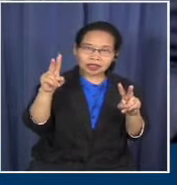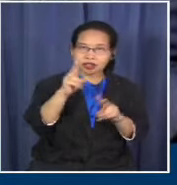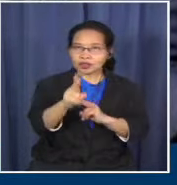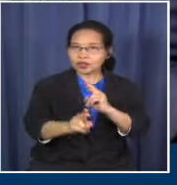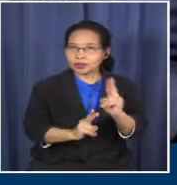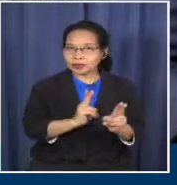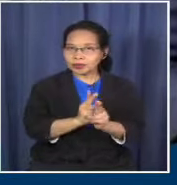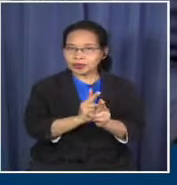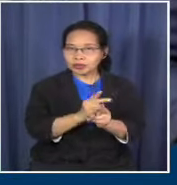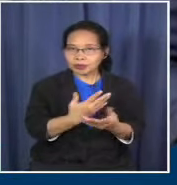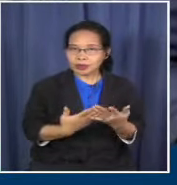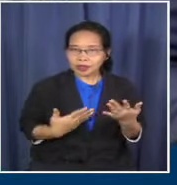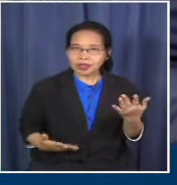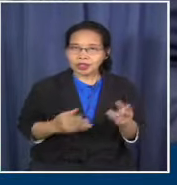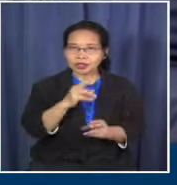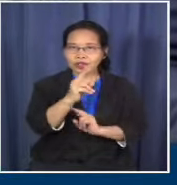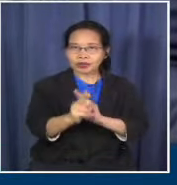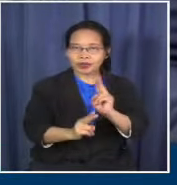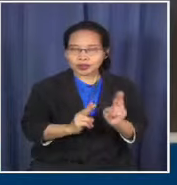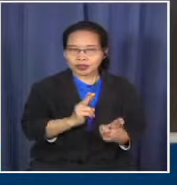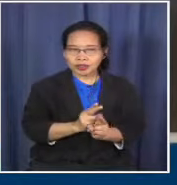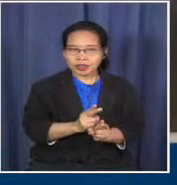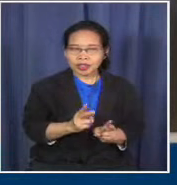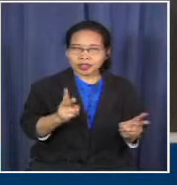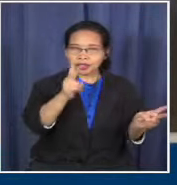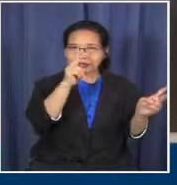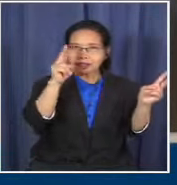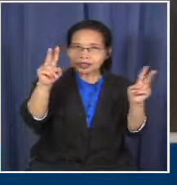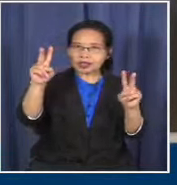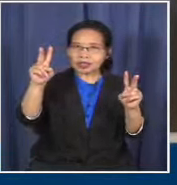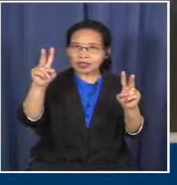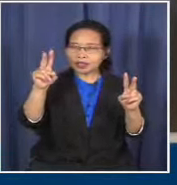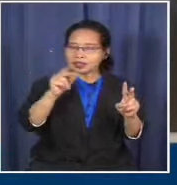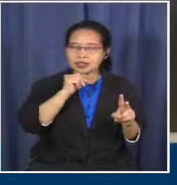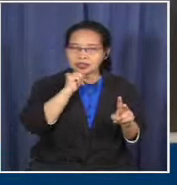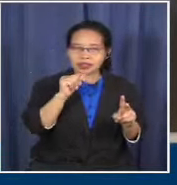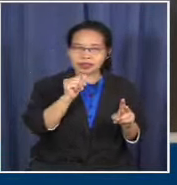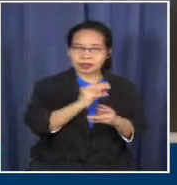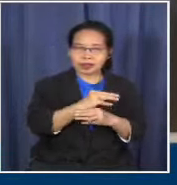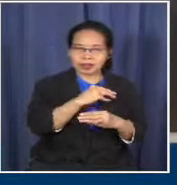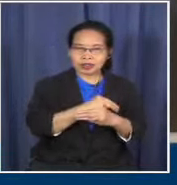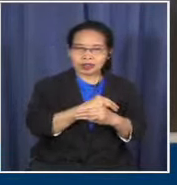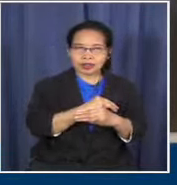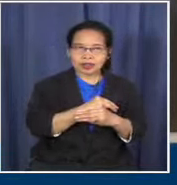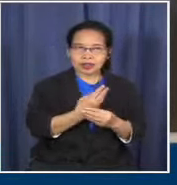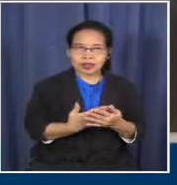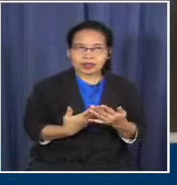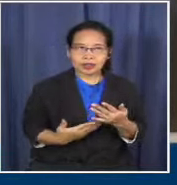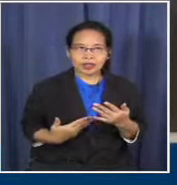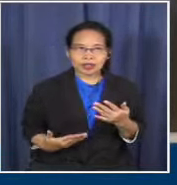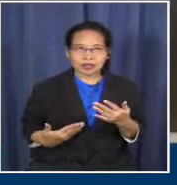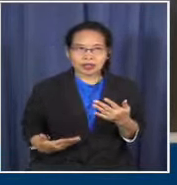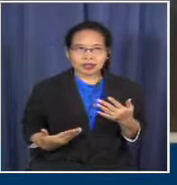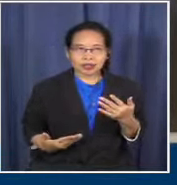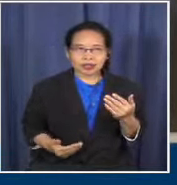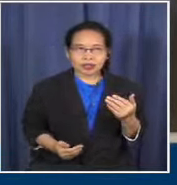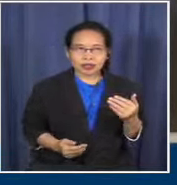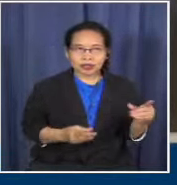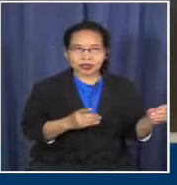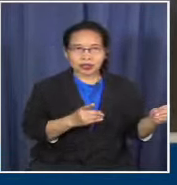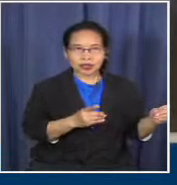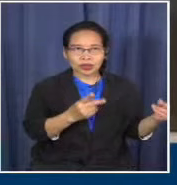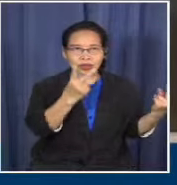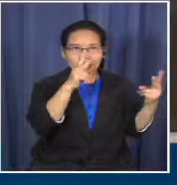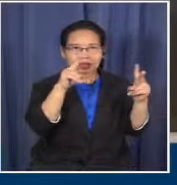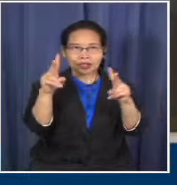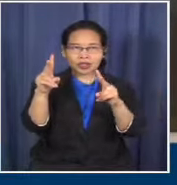were made from things that are not seen. The material universe that can be seen was